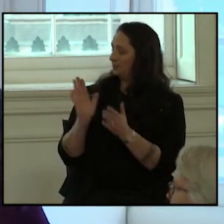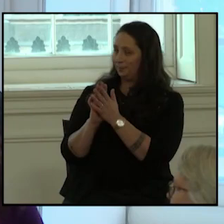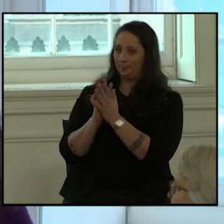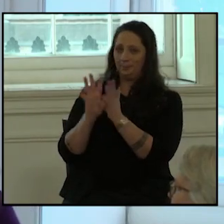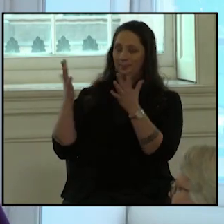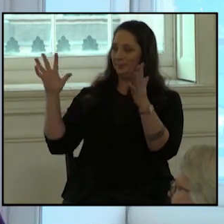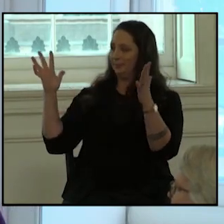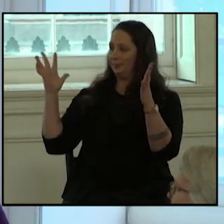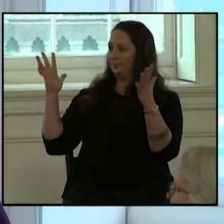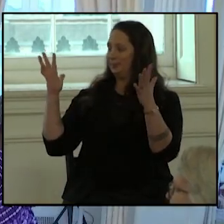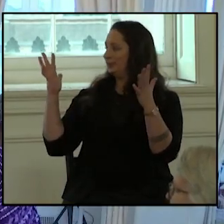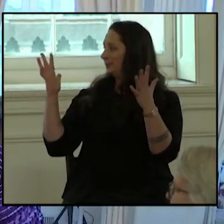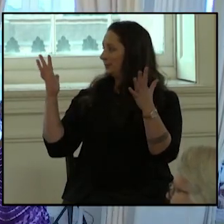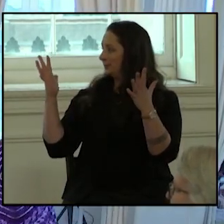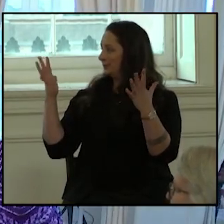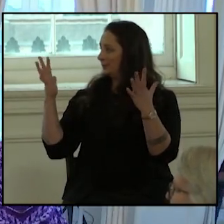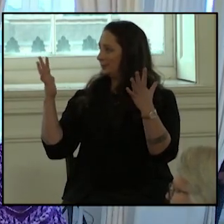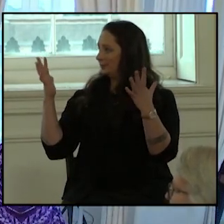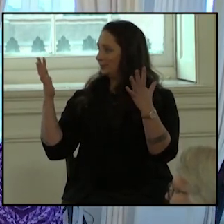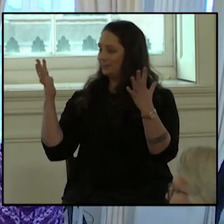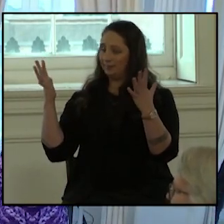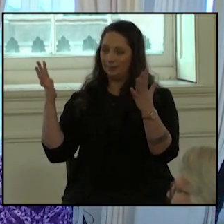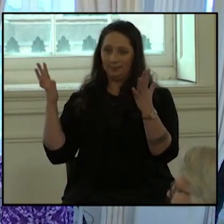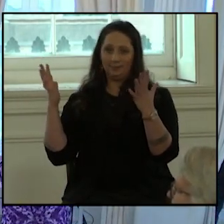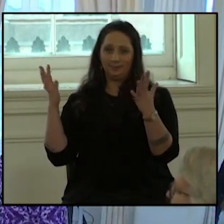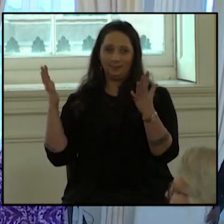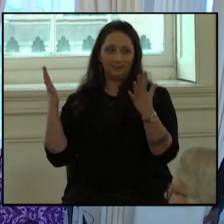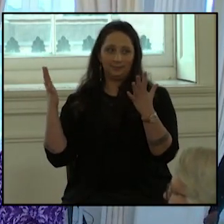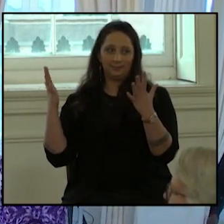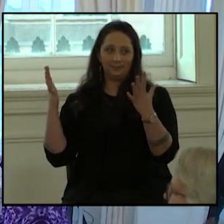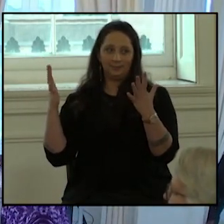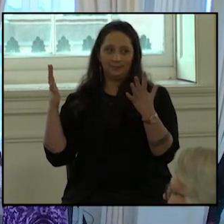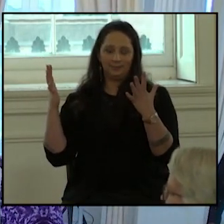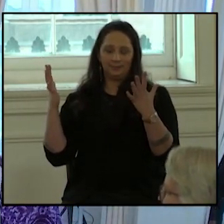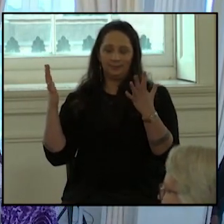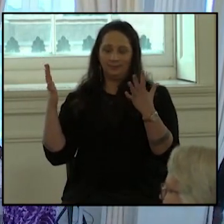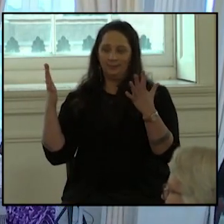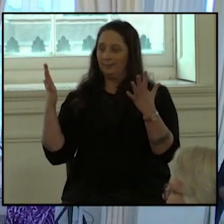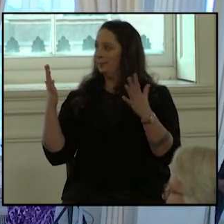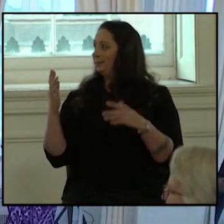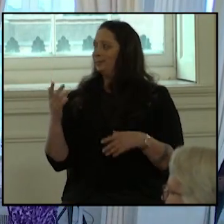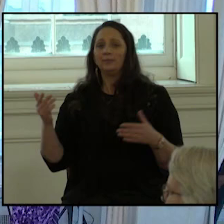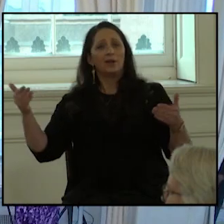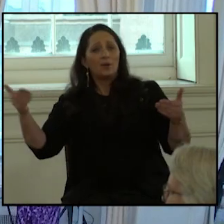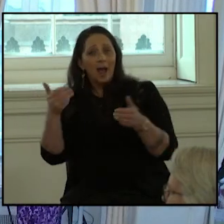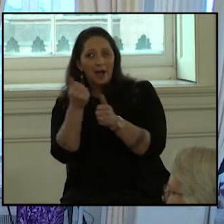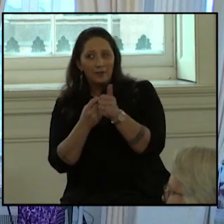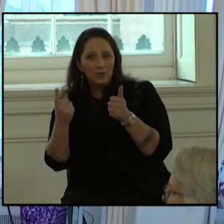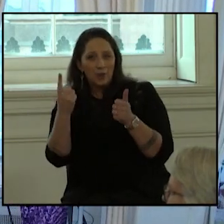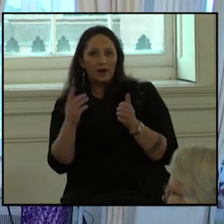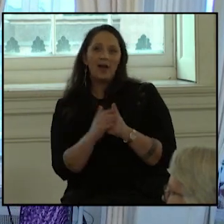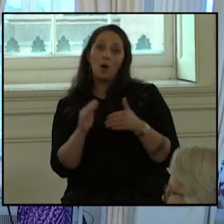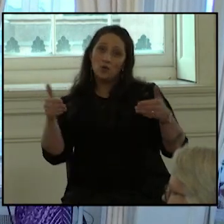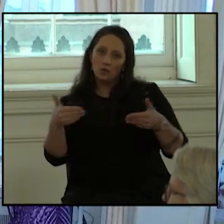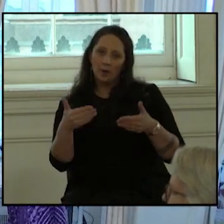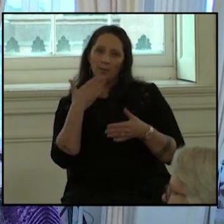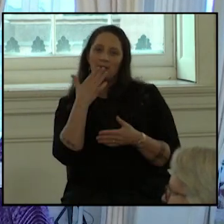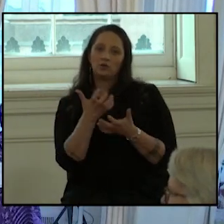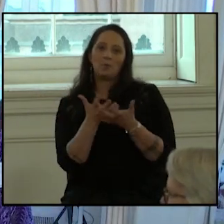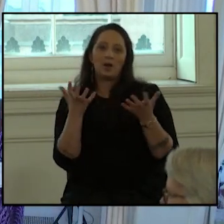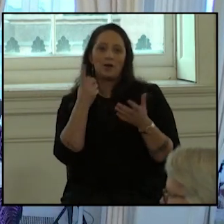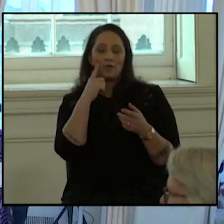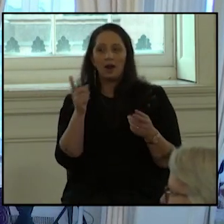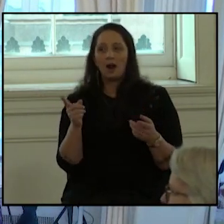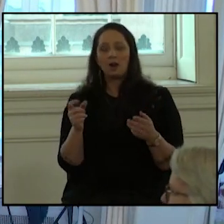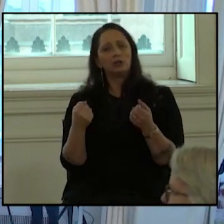Mm. Greetings, everyone, and welcome. Thank you so